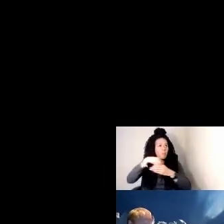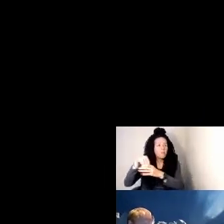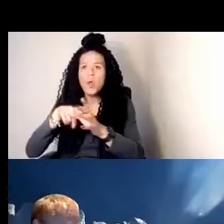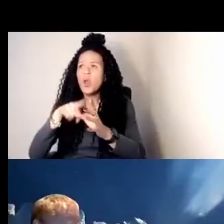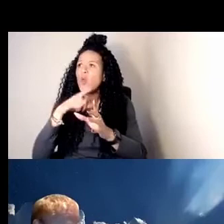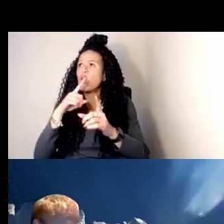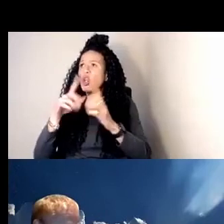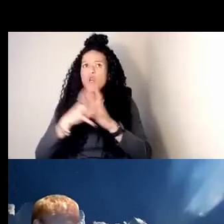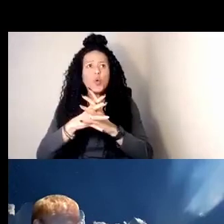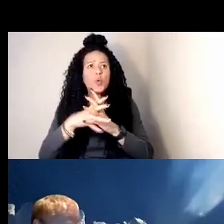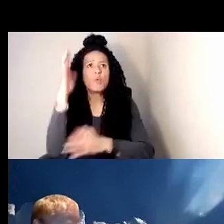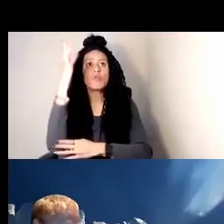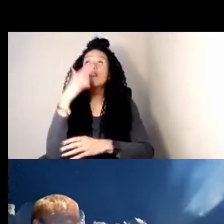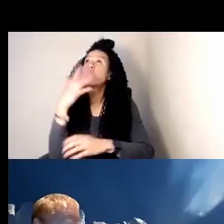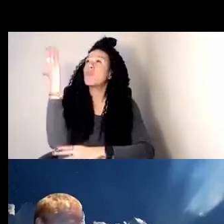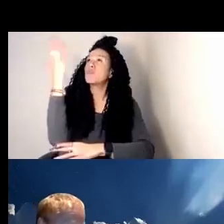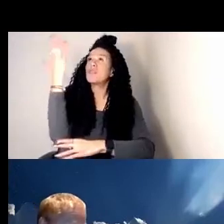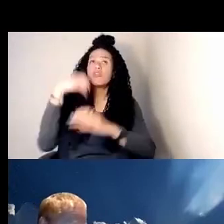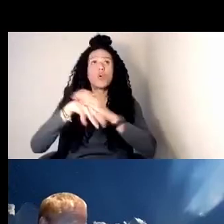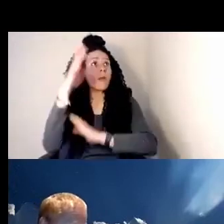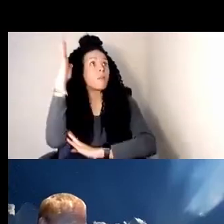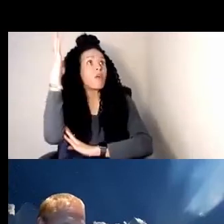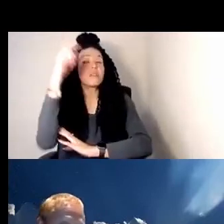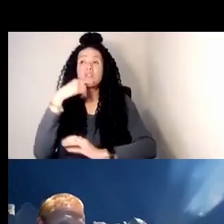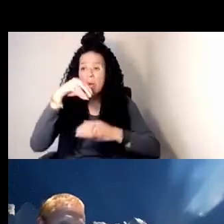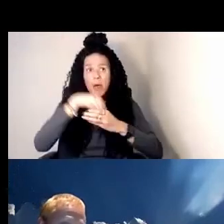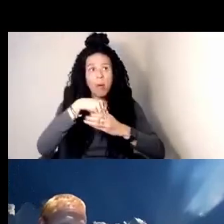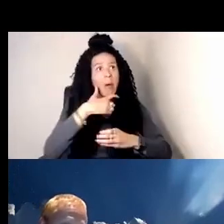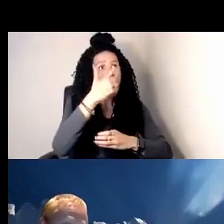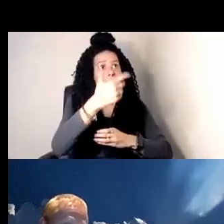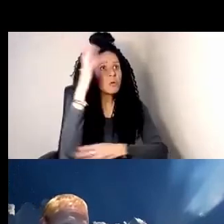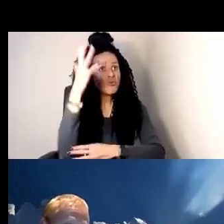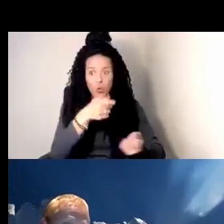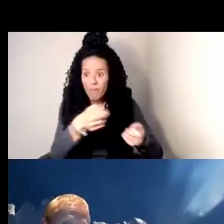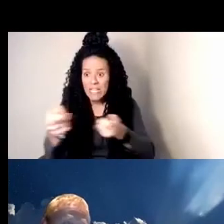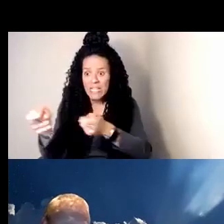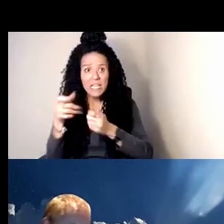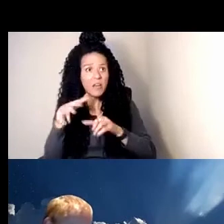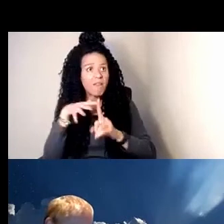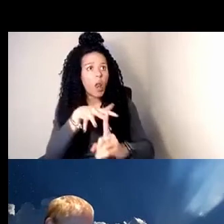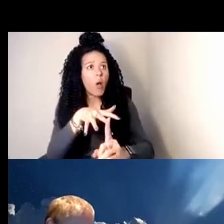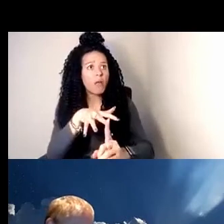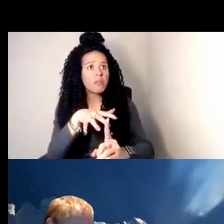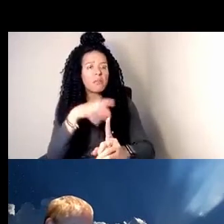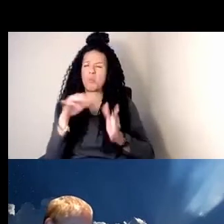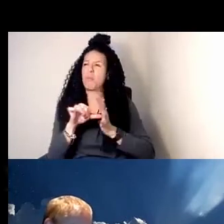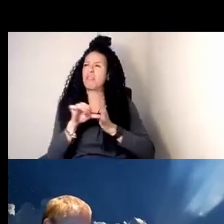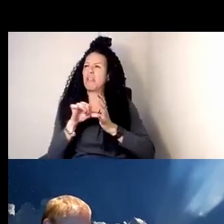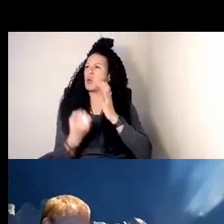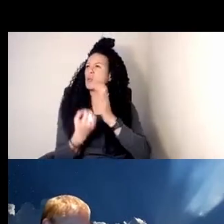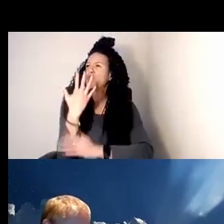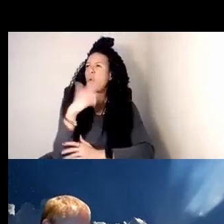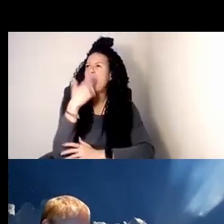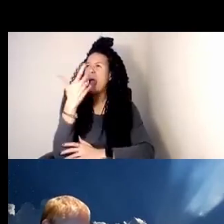its branches? Did he plant an apple tree to feed his followers? It would be hard to grow an apple tree on